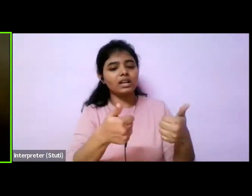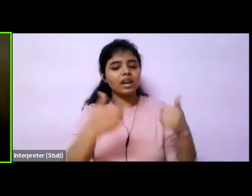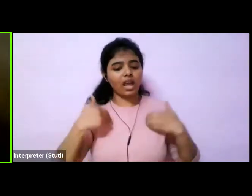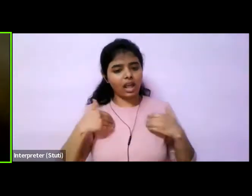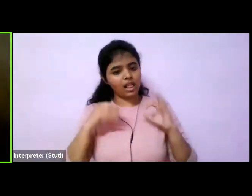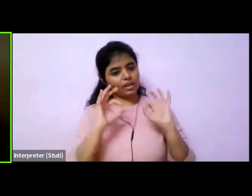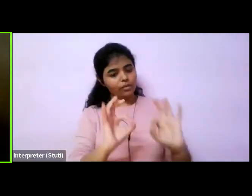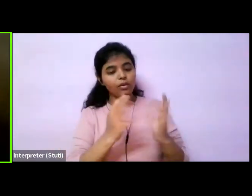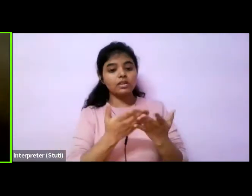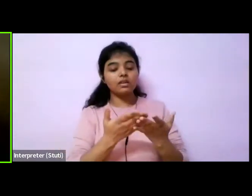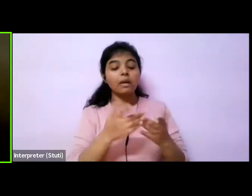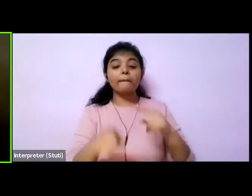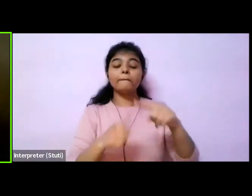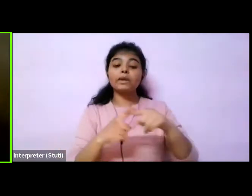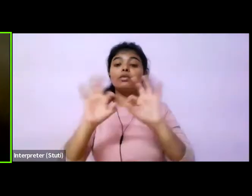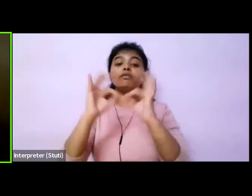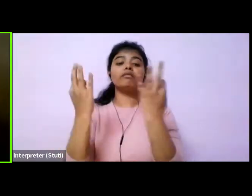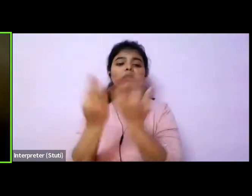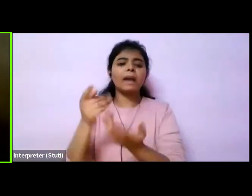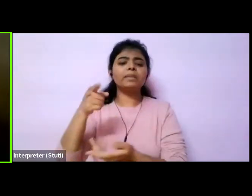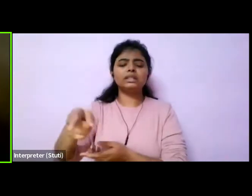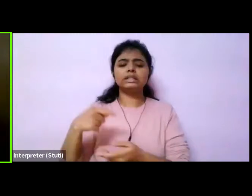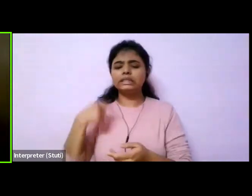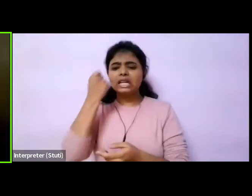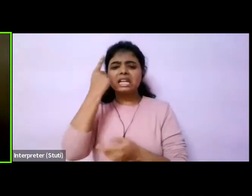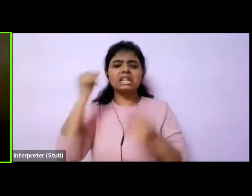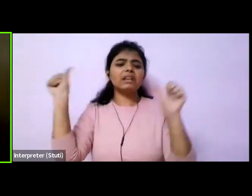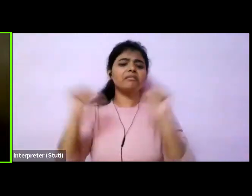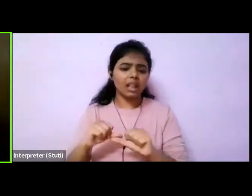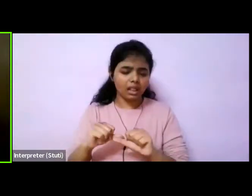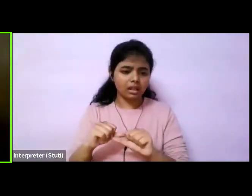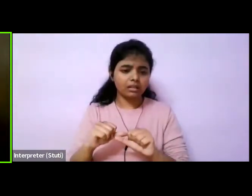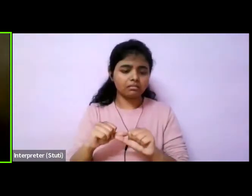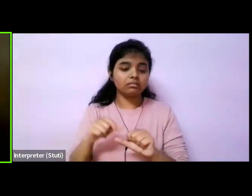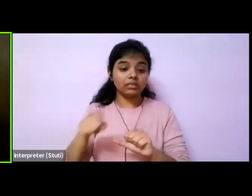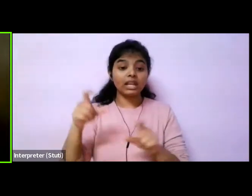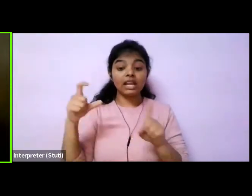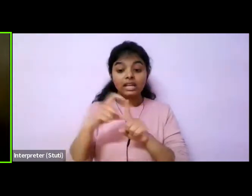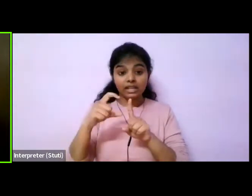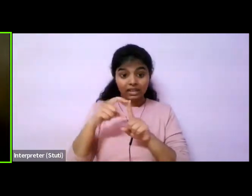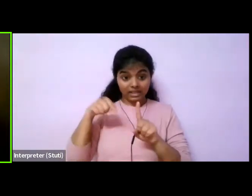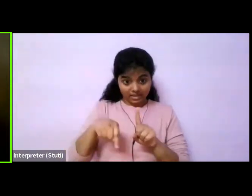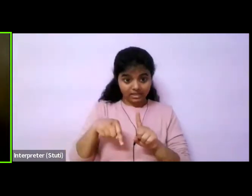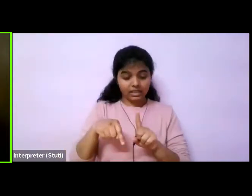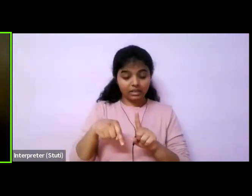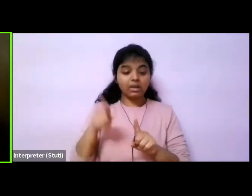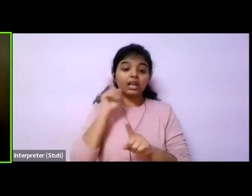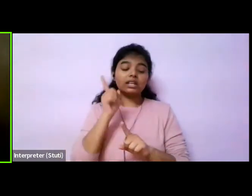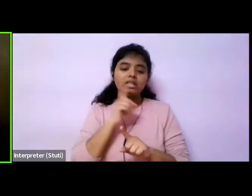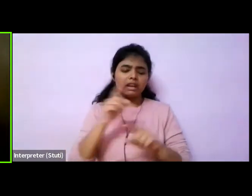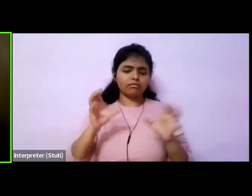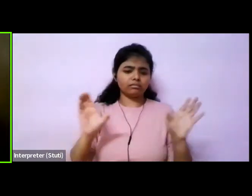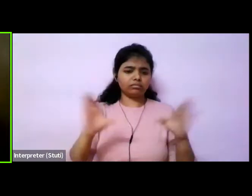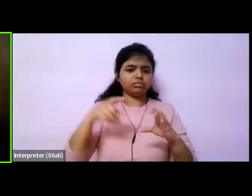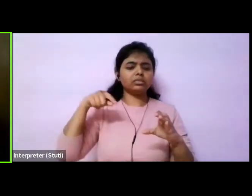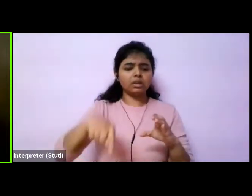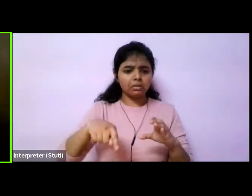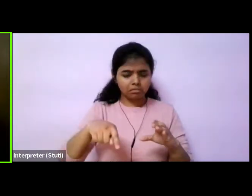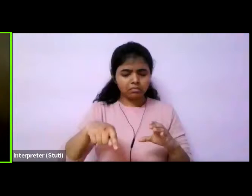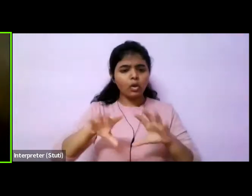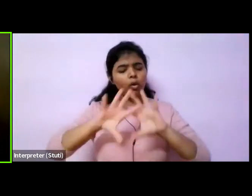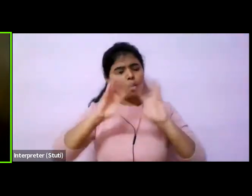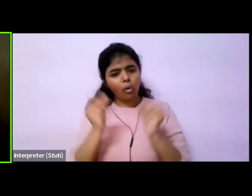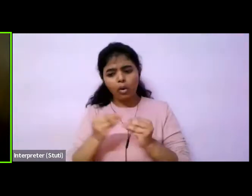their families are also usually unwitting accomplices. Deaf in Delhi is replete with such instances of critique of